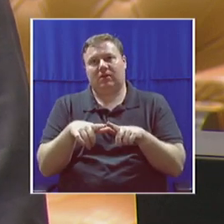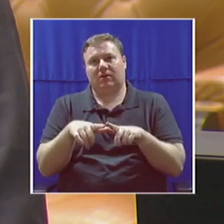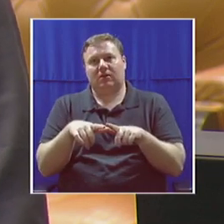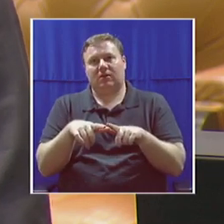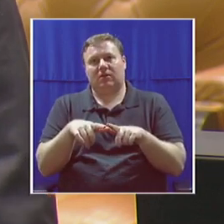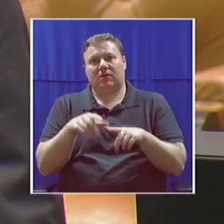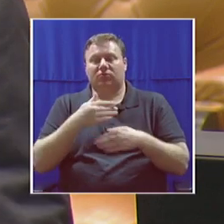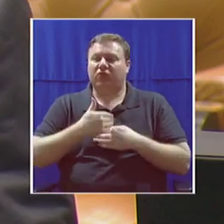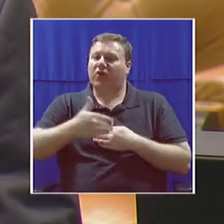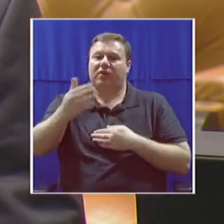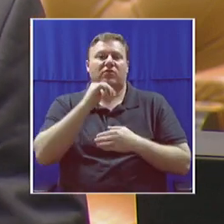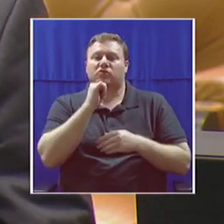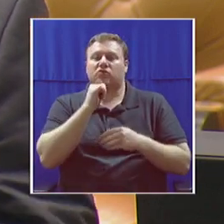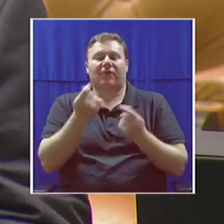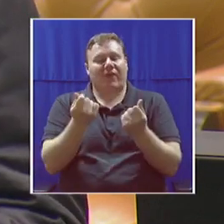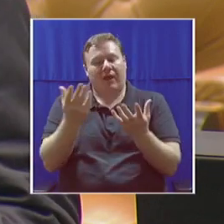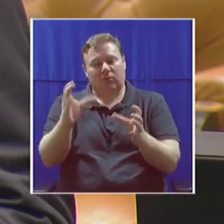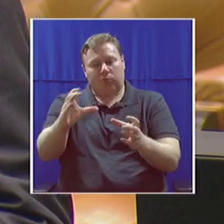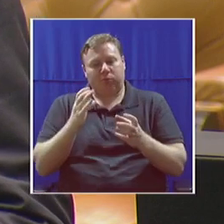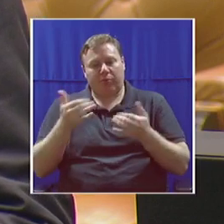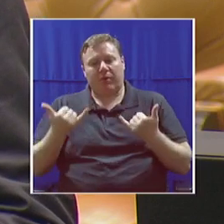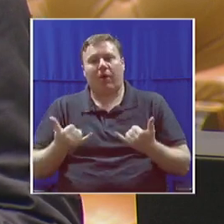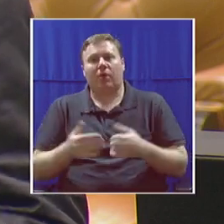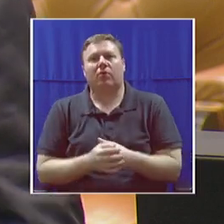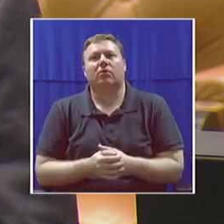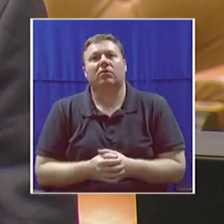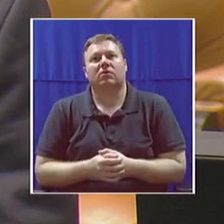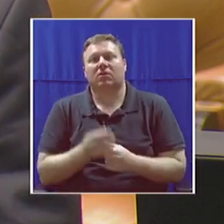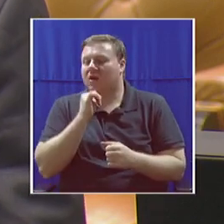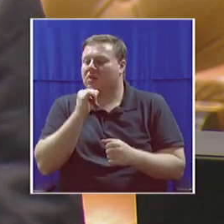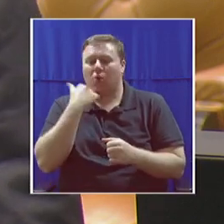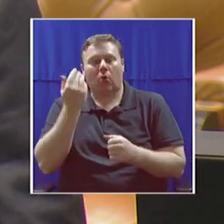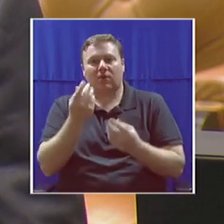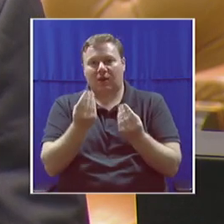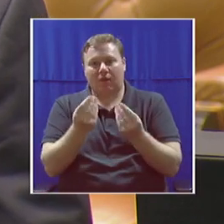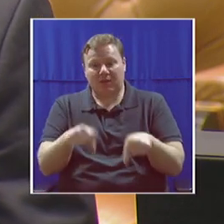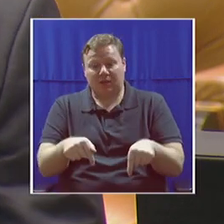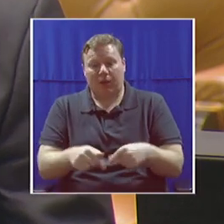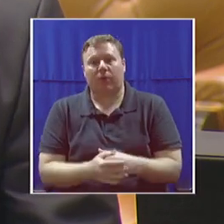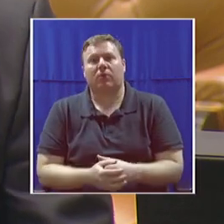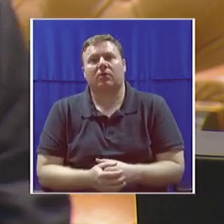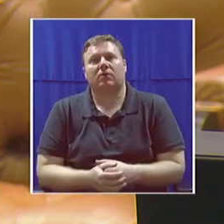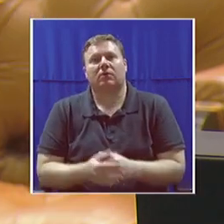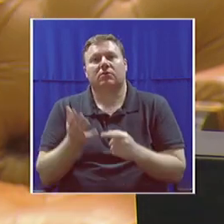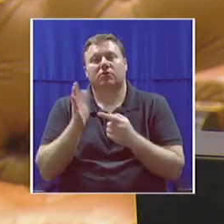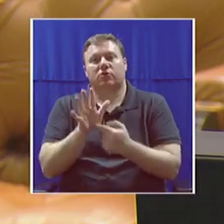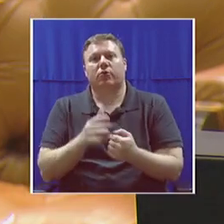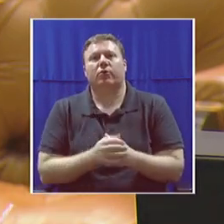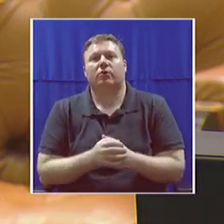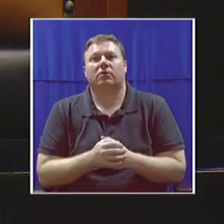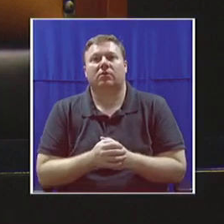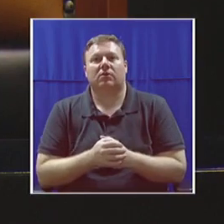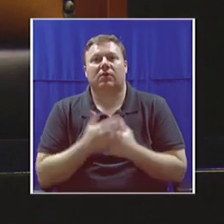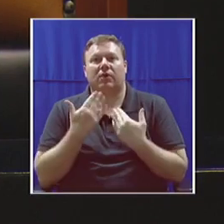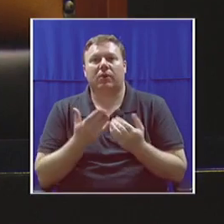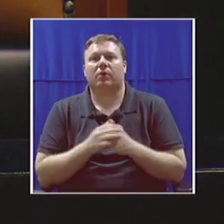forever than financial compensation I don't want to jump to the figures as I indicat thank you the